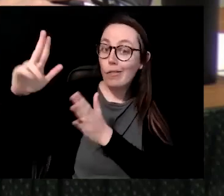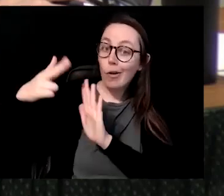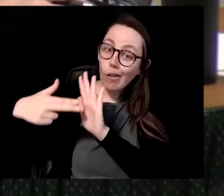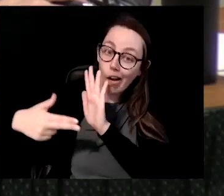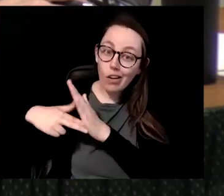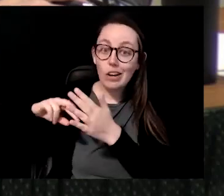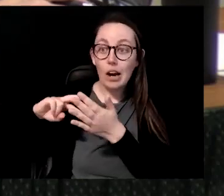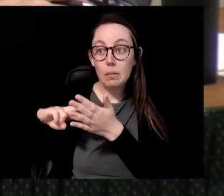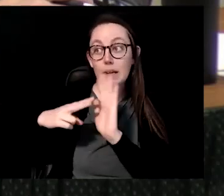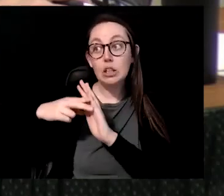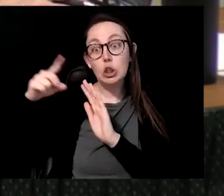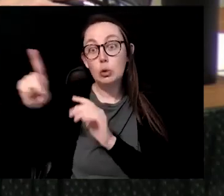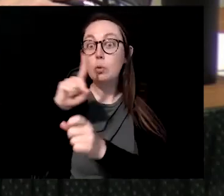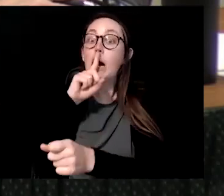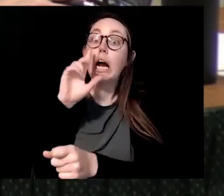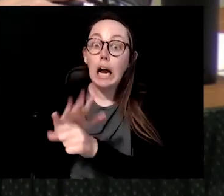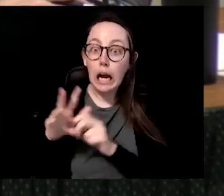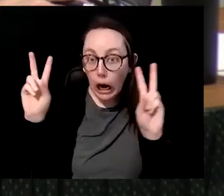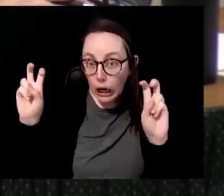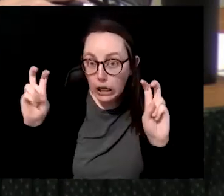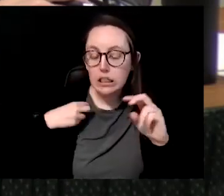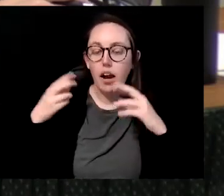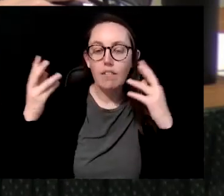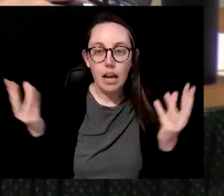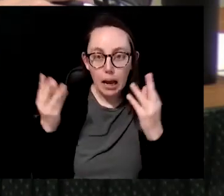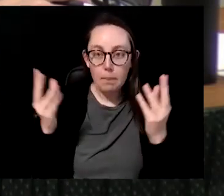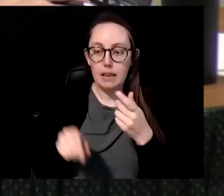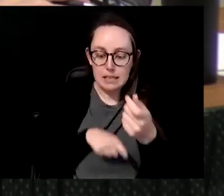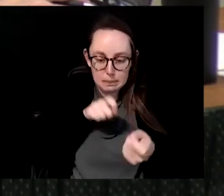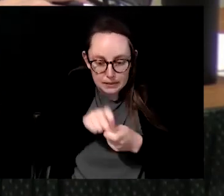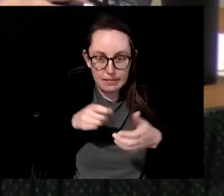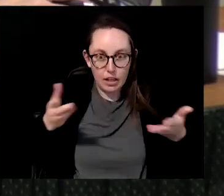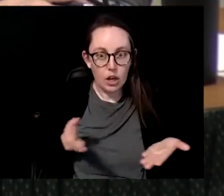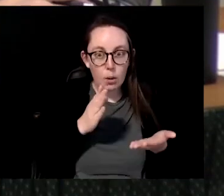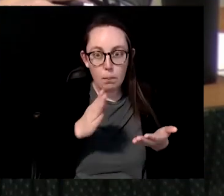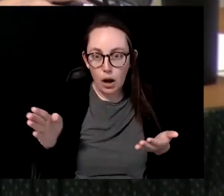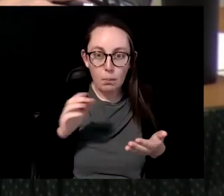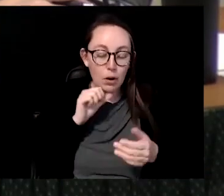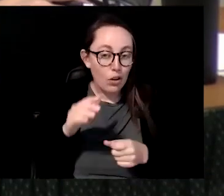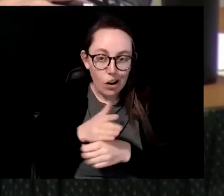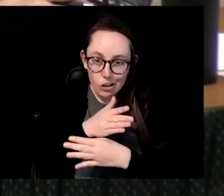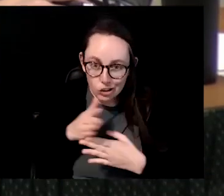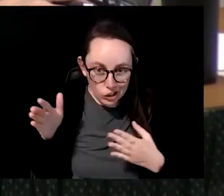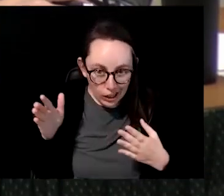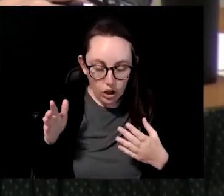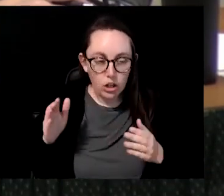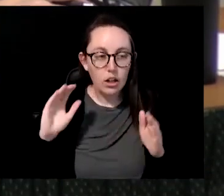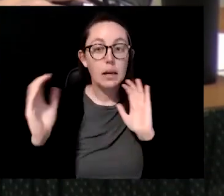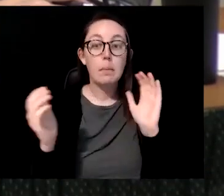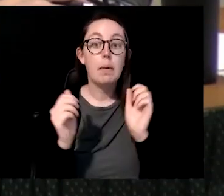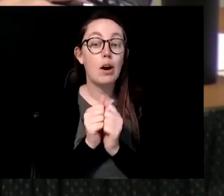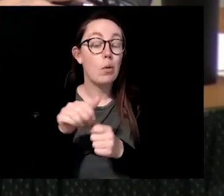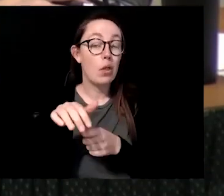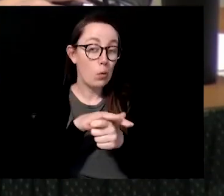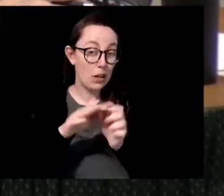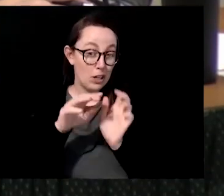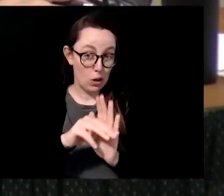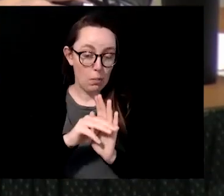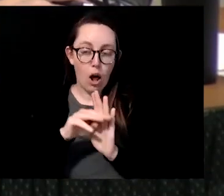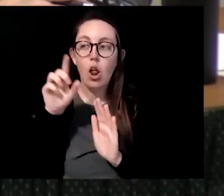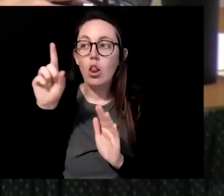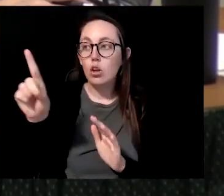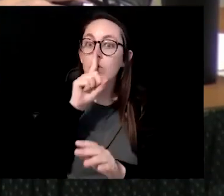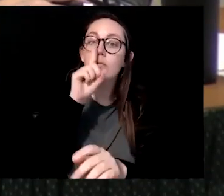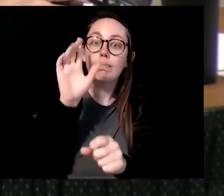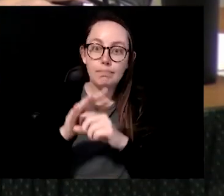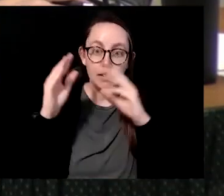devoted solely to Our Town versus you have caught you have ambulances uh devoted to a region and um you